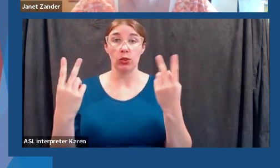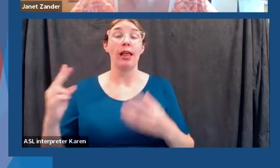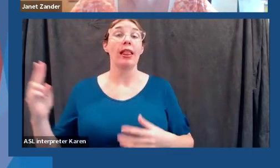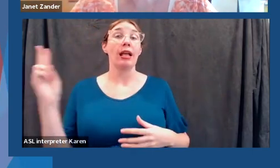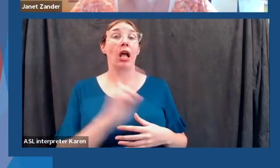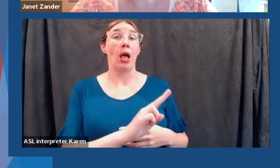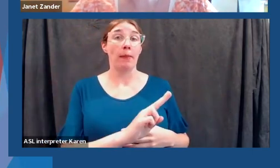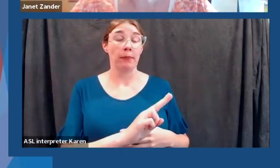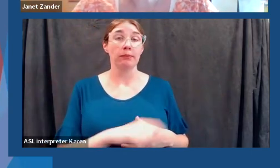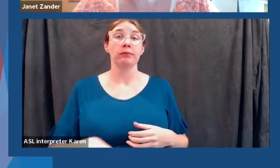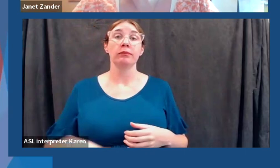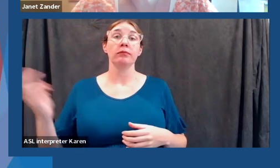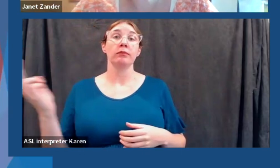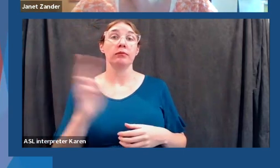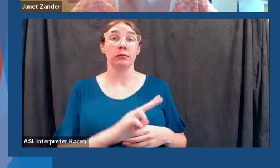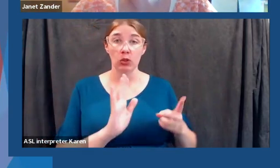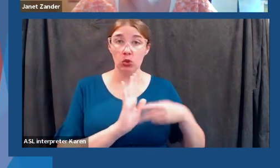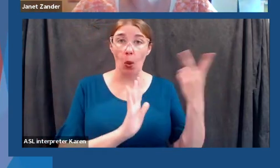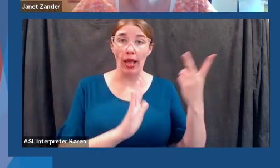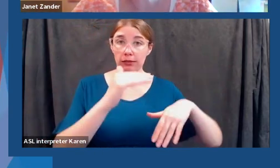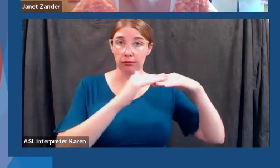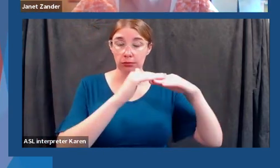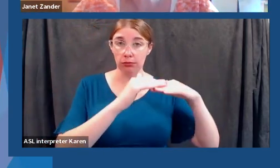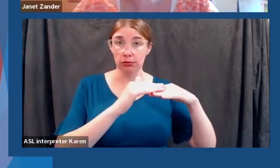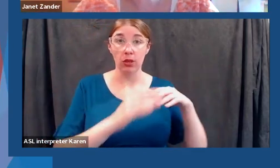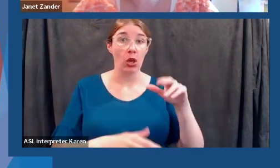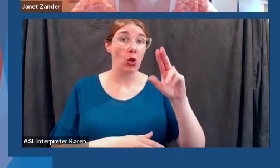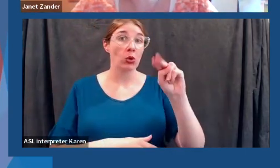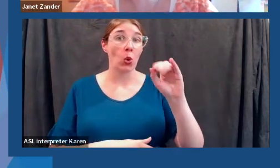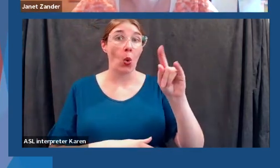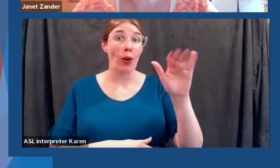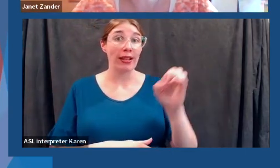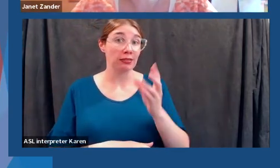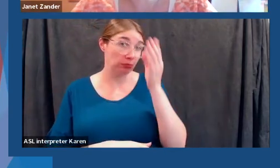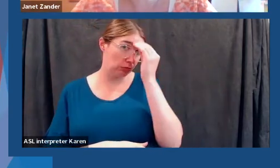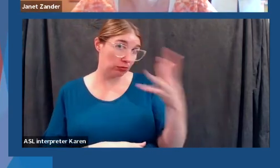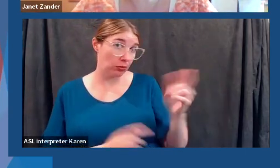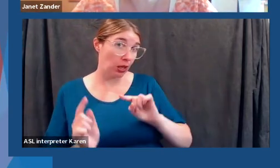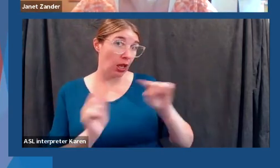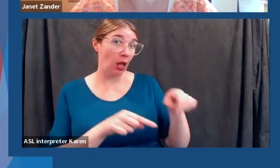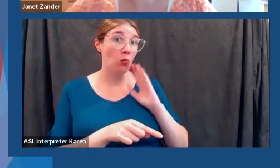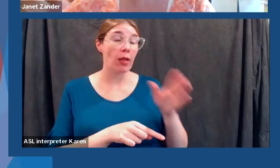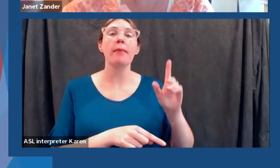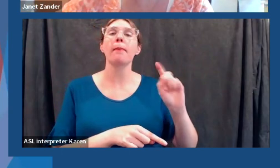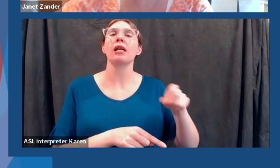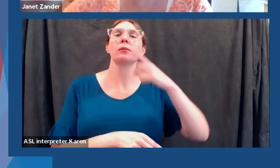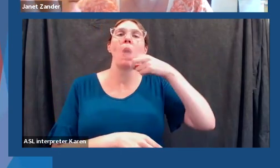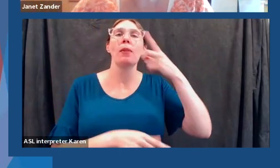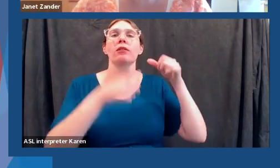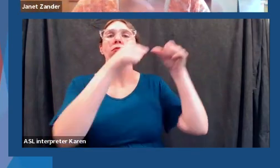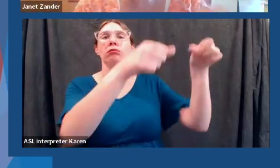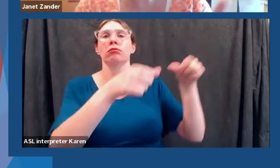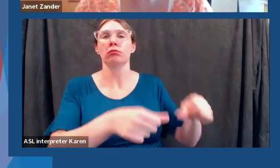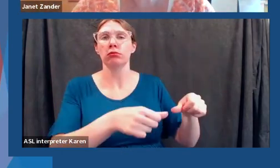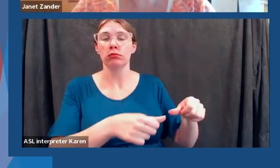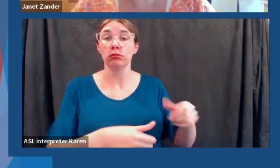times. Those notices of when they're going to be coming have to be publicly posted in the facility. So you may see posters,